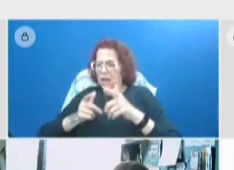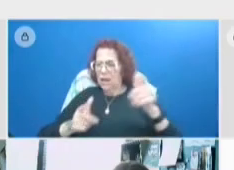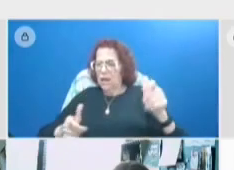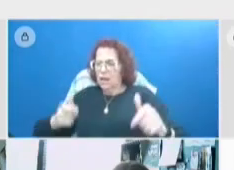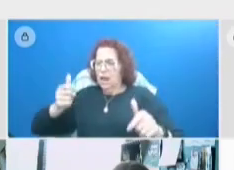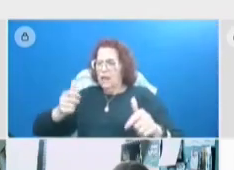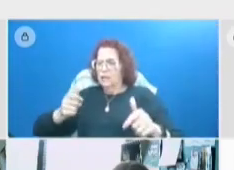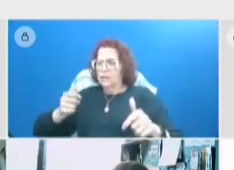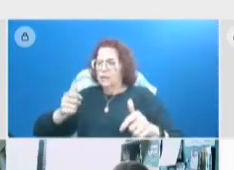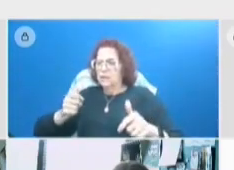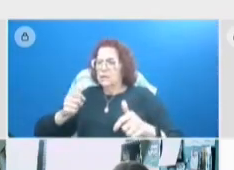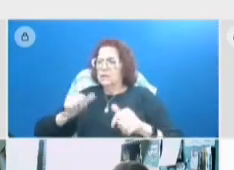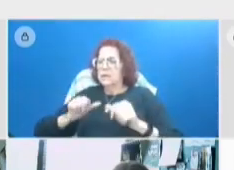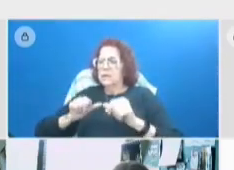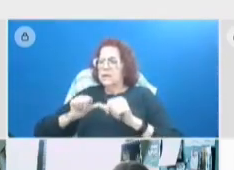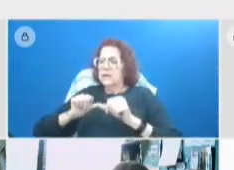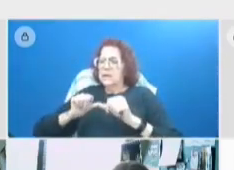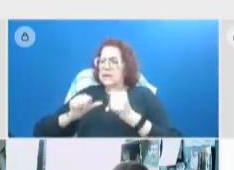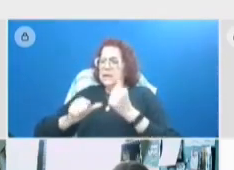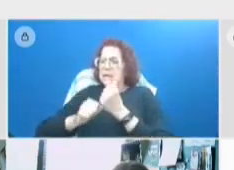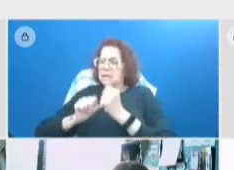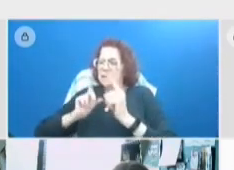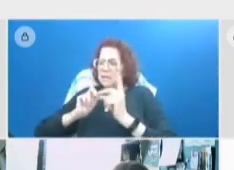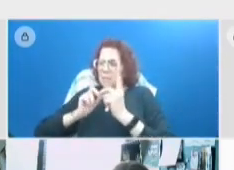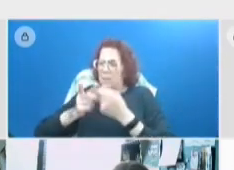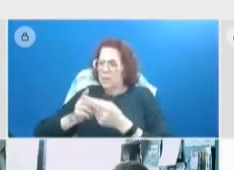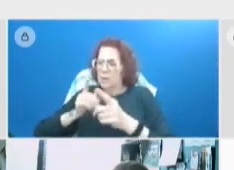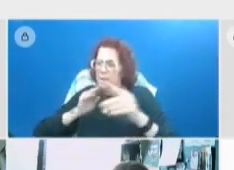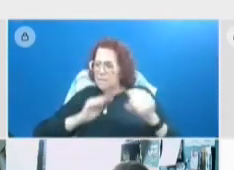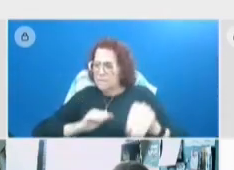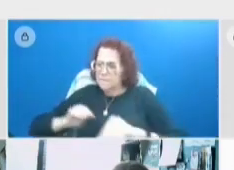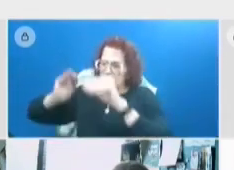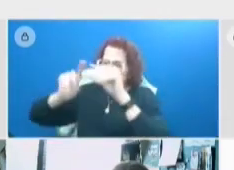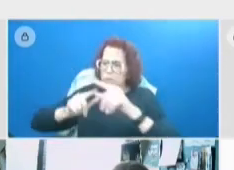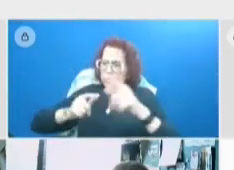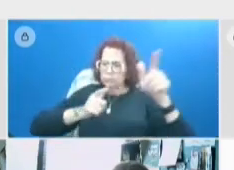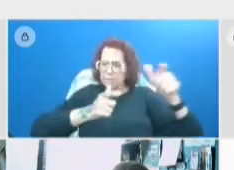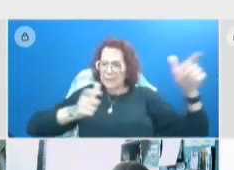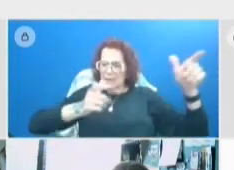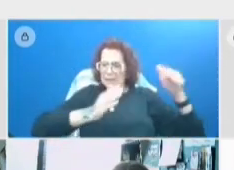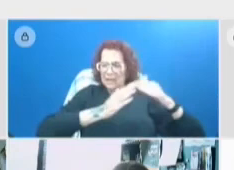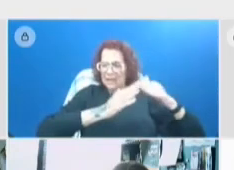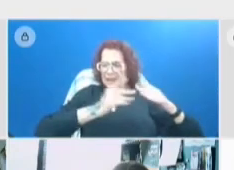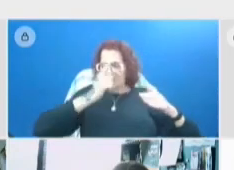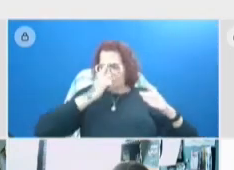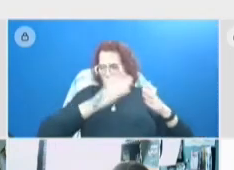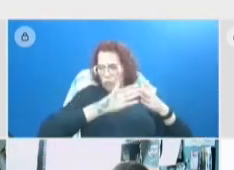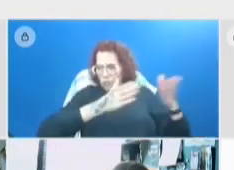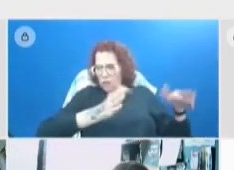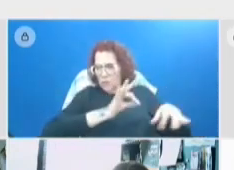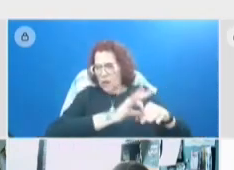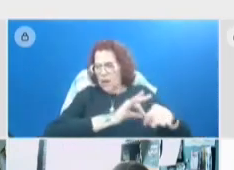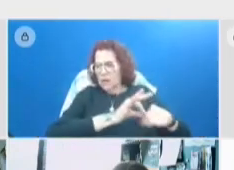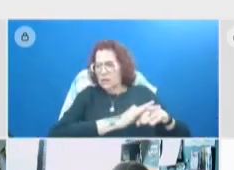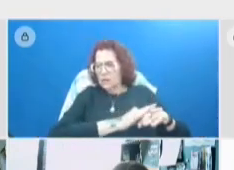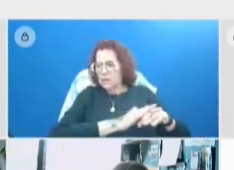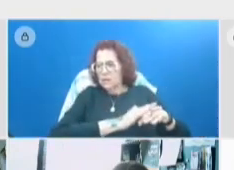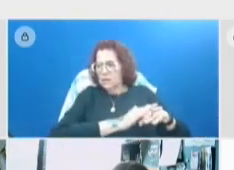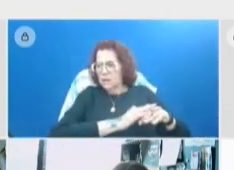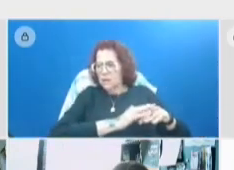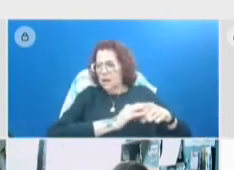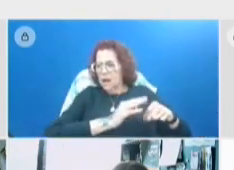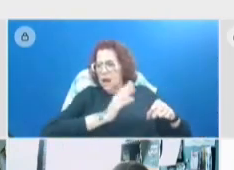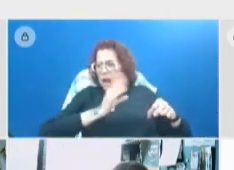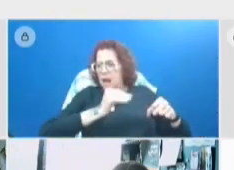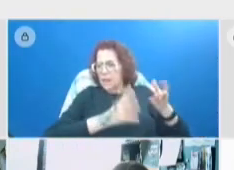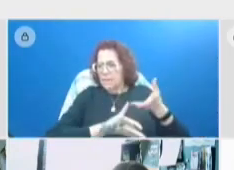move it to the largest town this year for the general election, that's one thing. But in the primary, that large town might